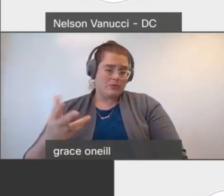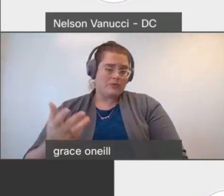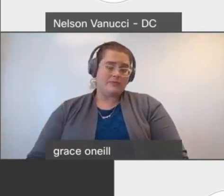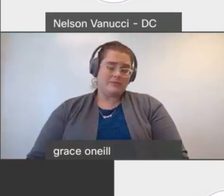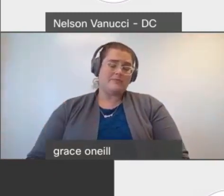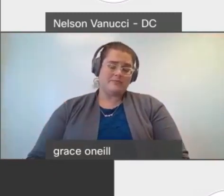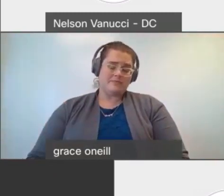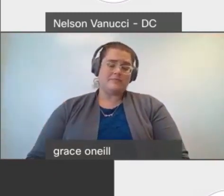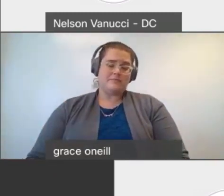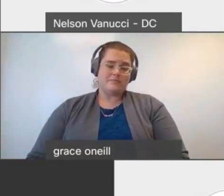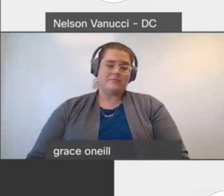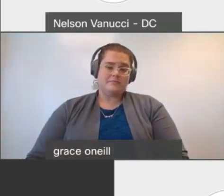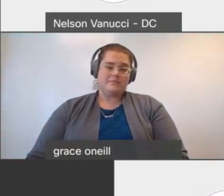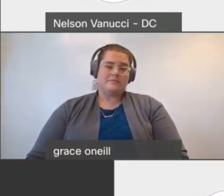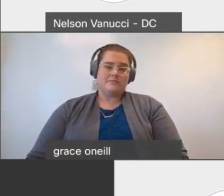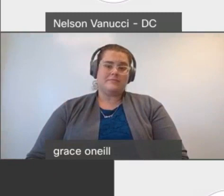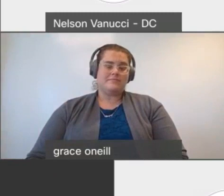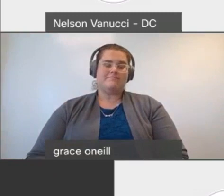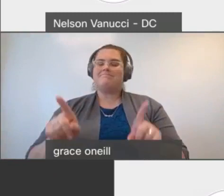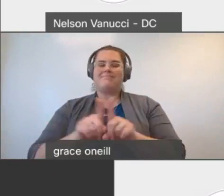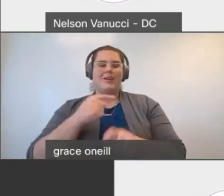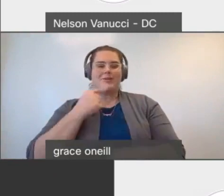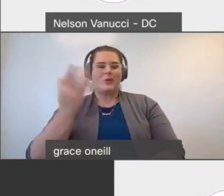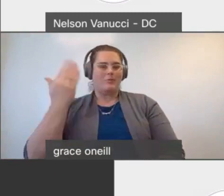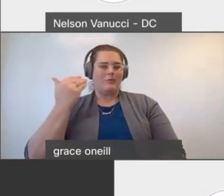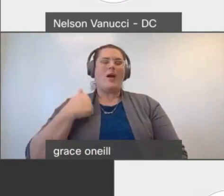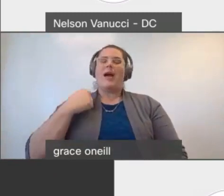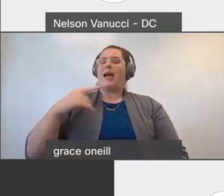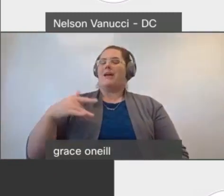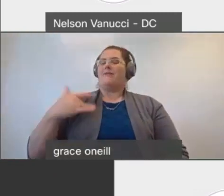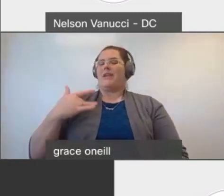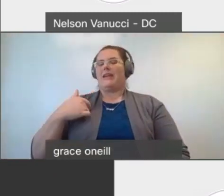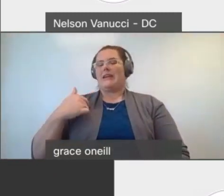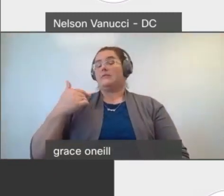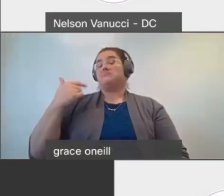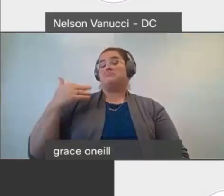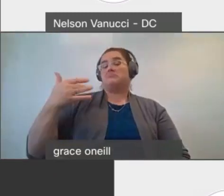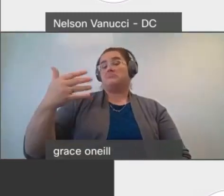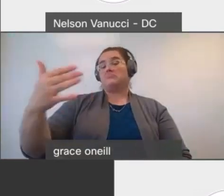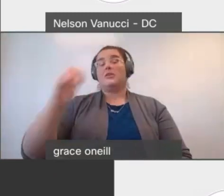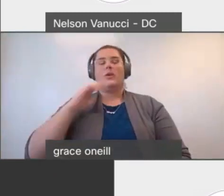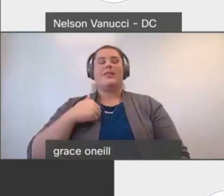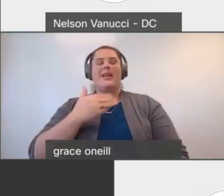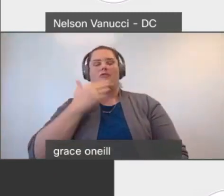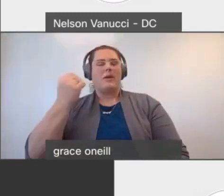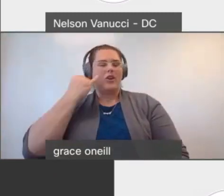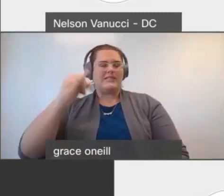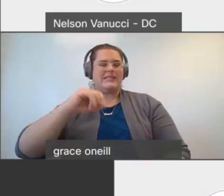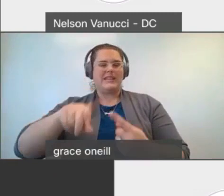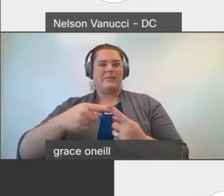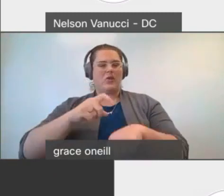And, you know, this is, like I said, I think that we'll have a better idea about the time frame